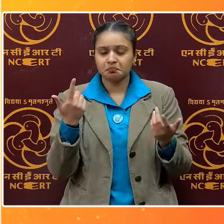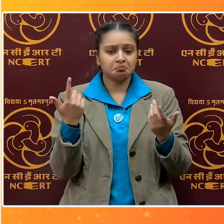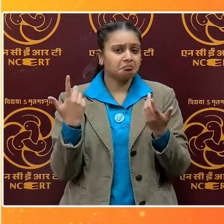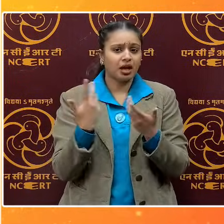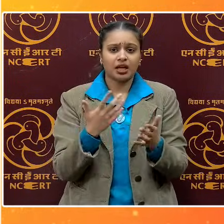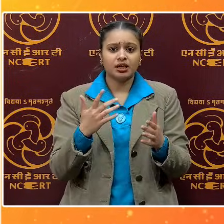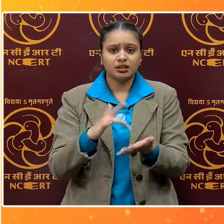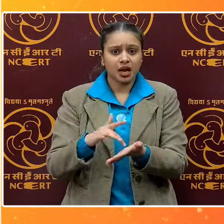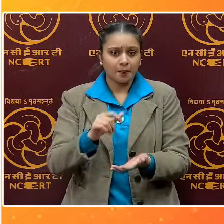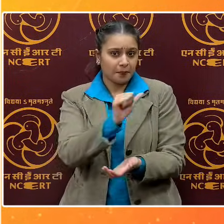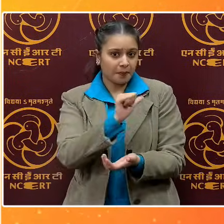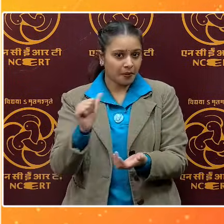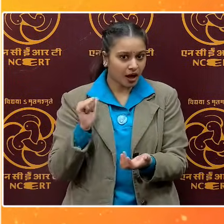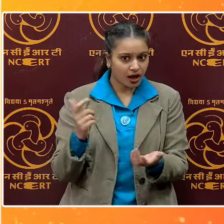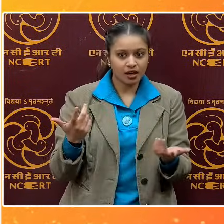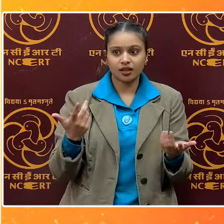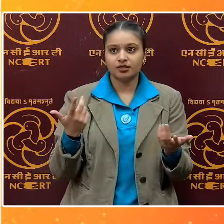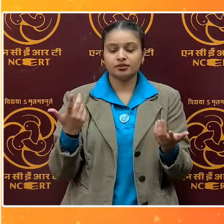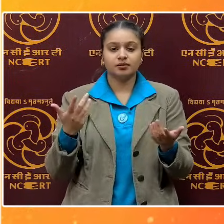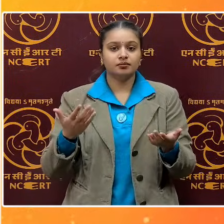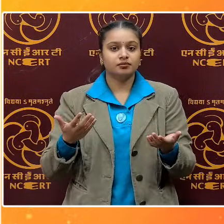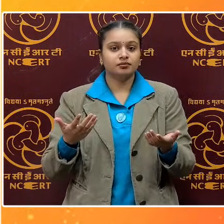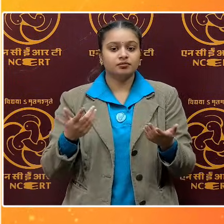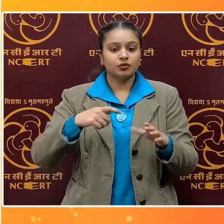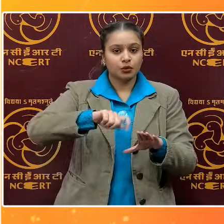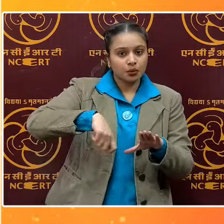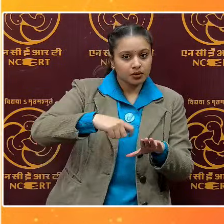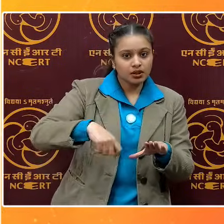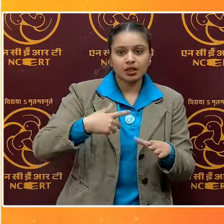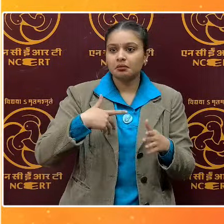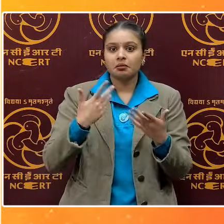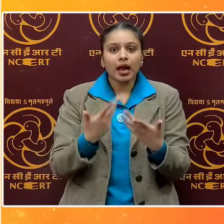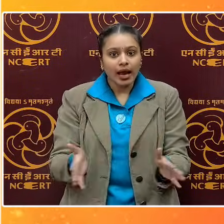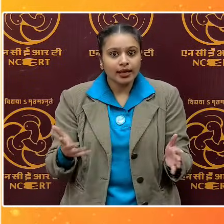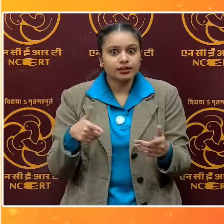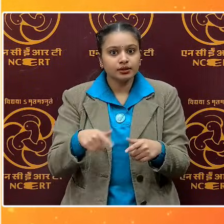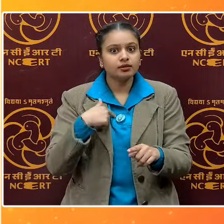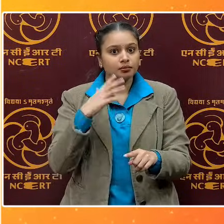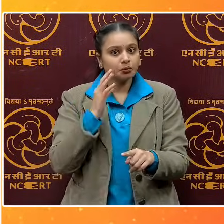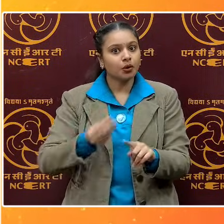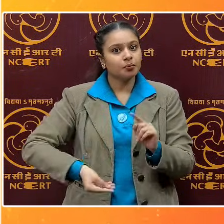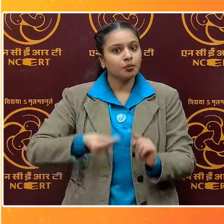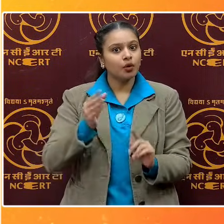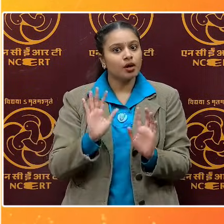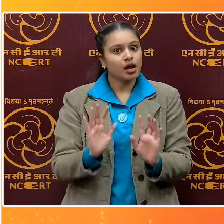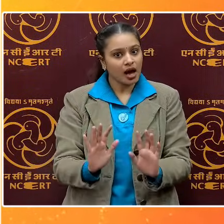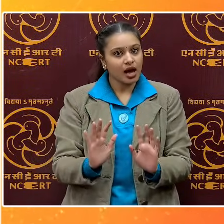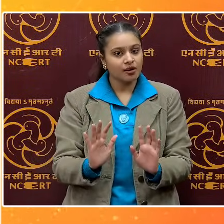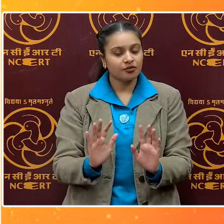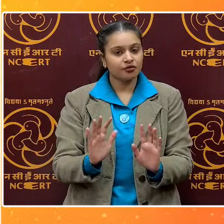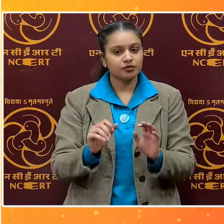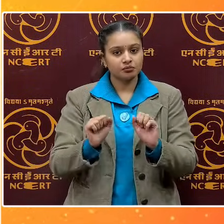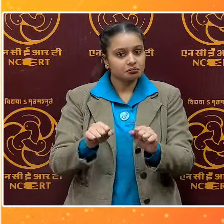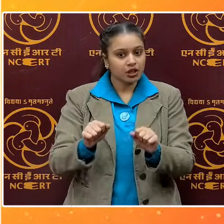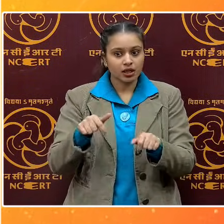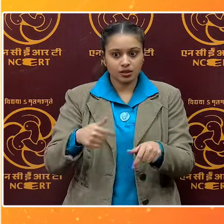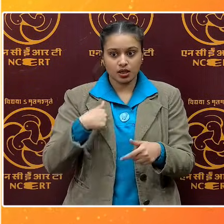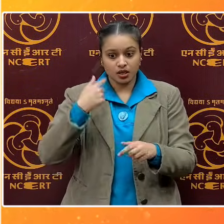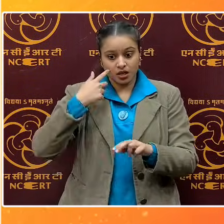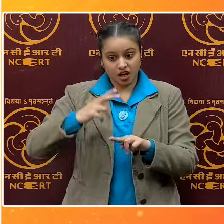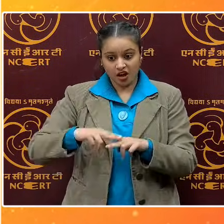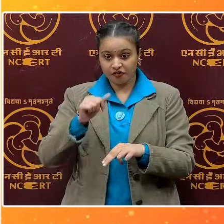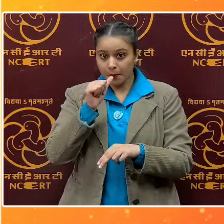To take bath. It's another name for life. Cooking, yes. It's very vital for life. Yes. It's very important. We can't think of